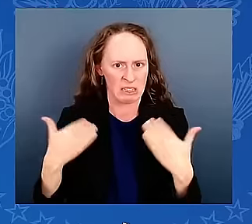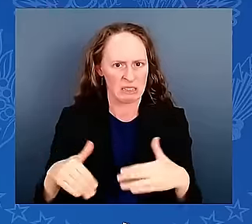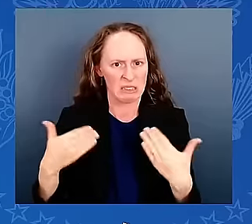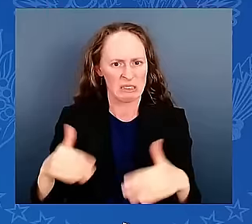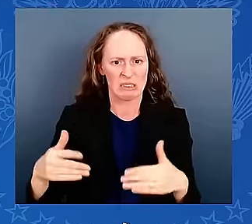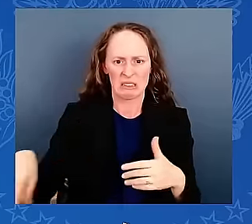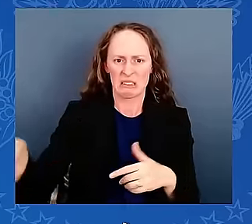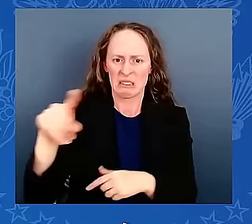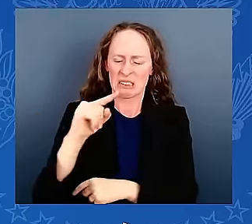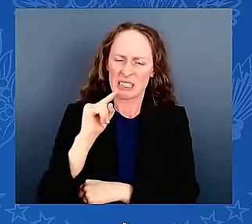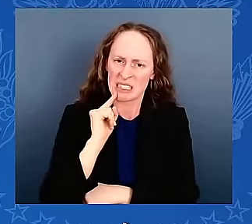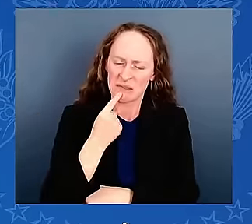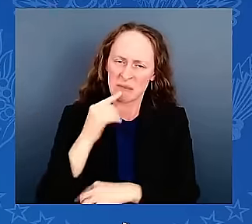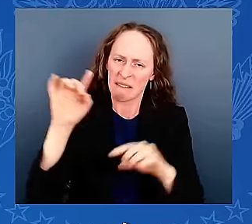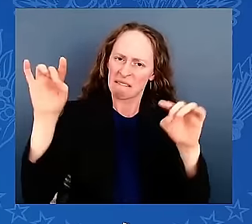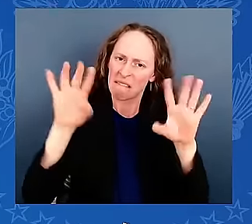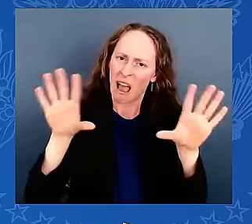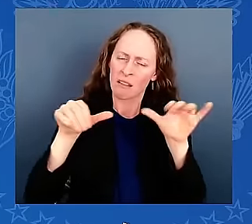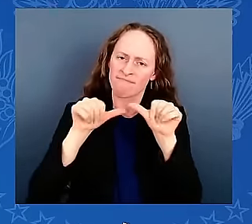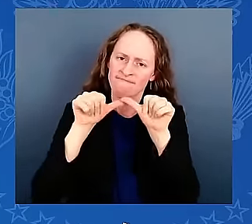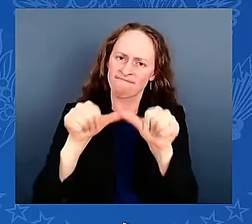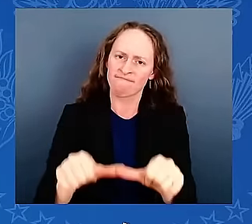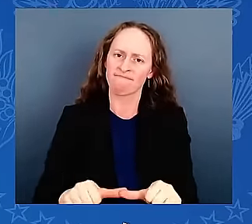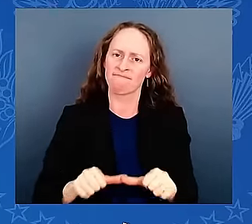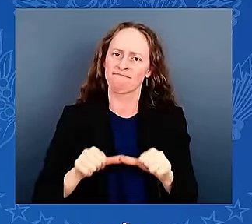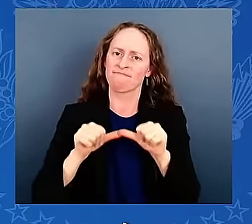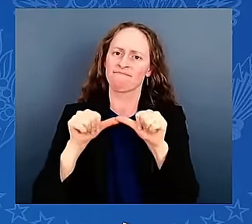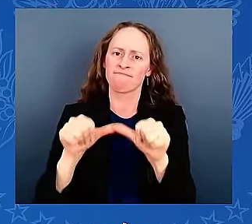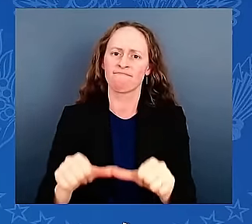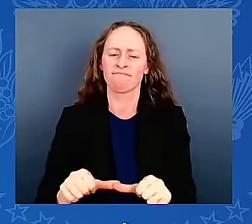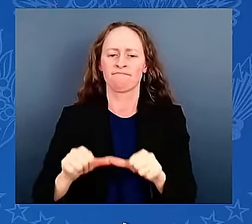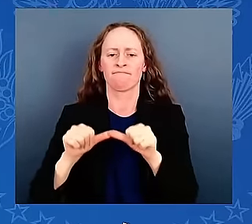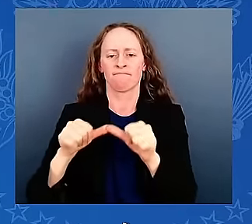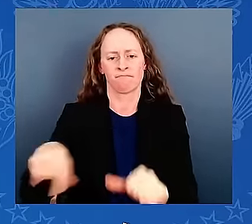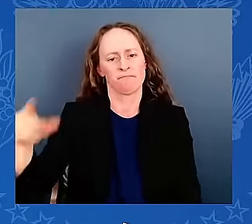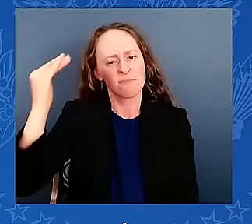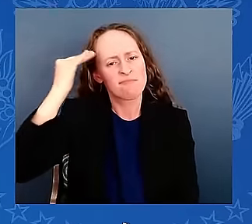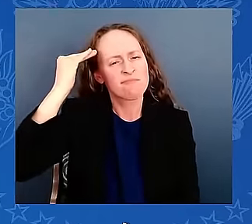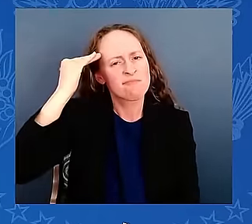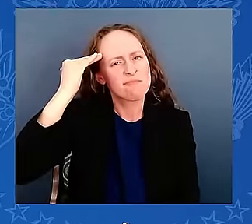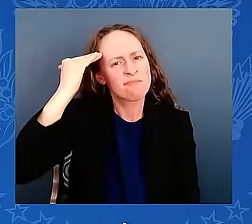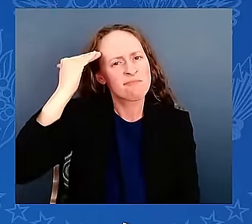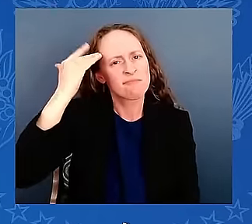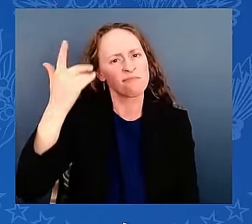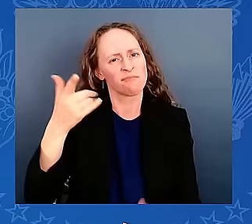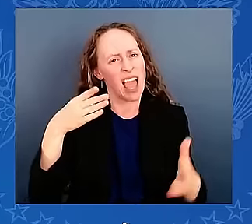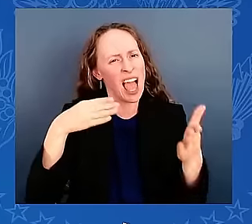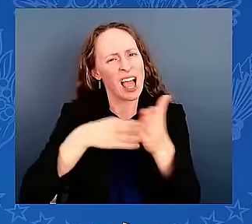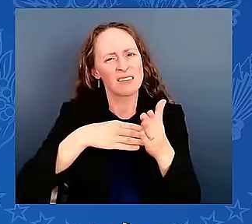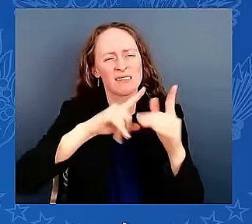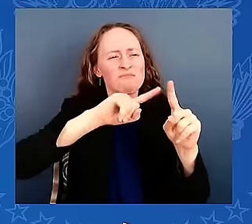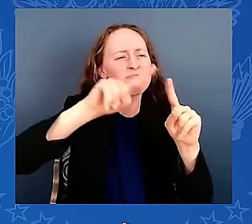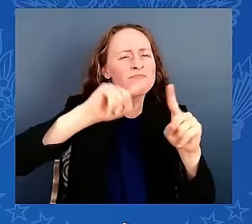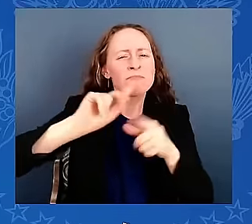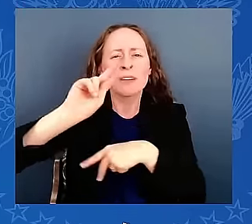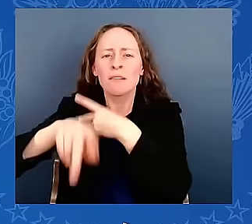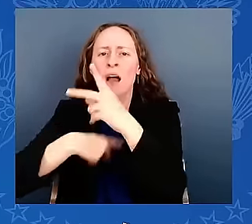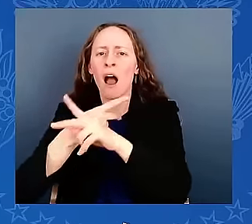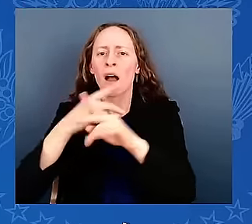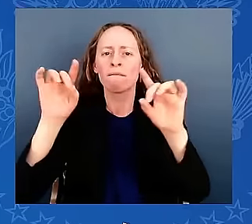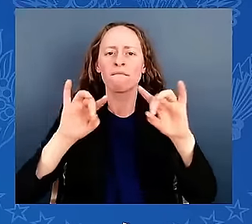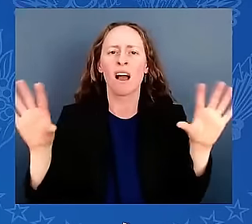violence, you must stand against all violence. We must stand against violence perpetrated against presidential candidates in